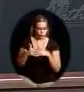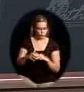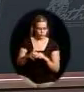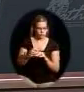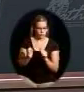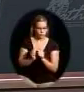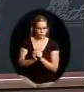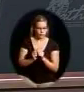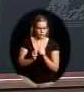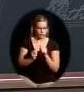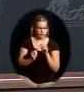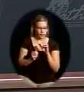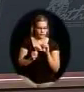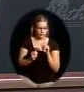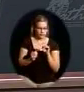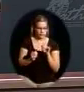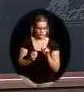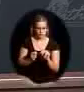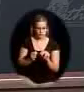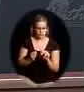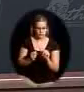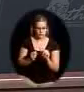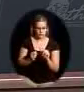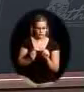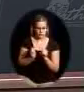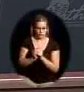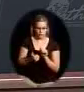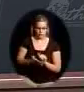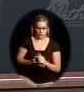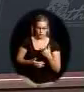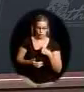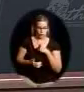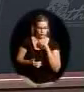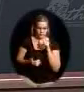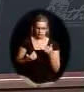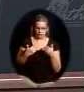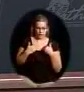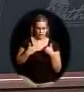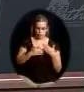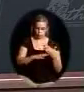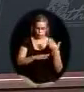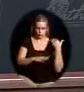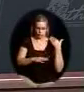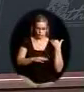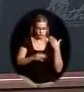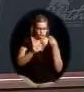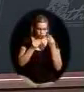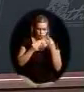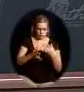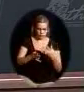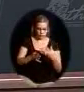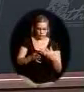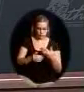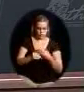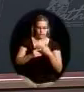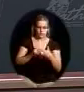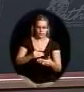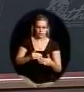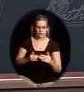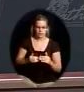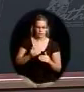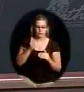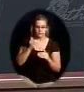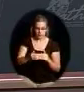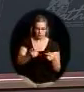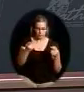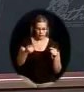into the consent. So with that said, we've not had previous information on this, but this is the next step that happened this